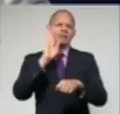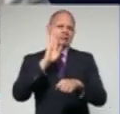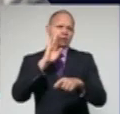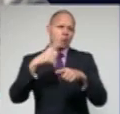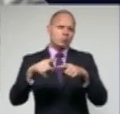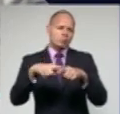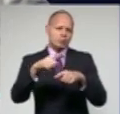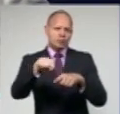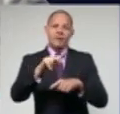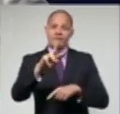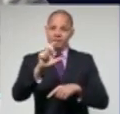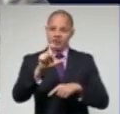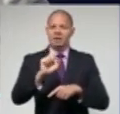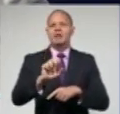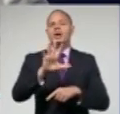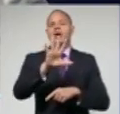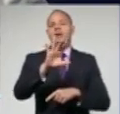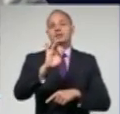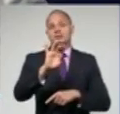365 in Manuel Fajardo Hospital,